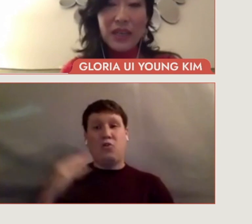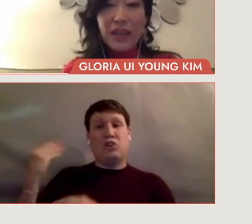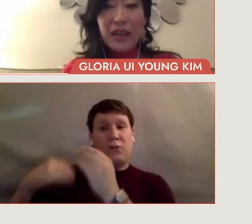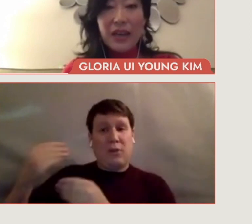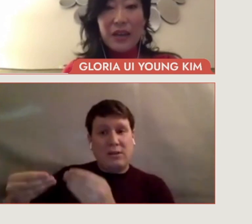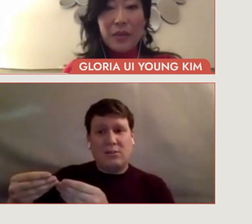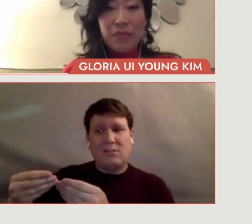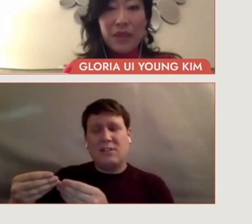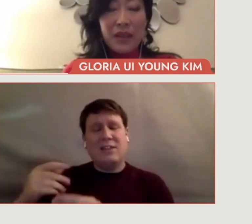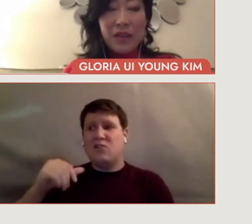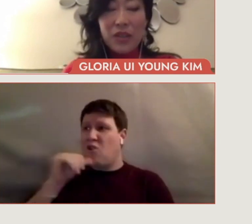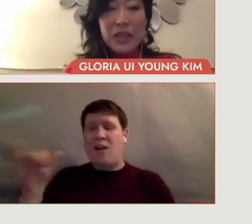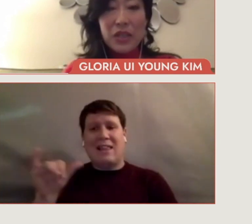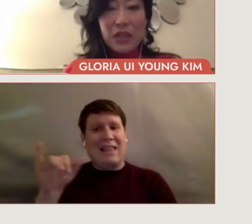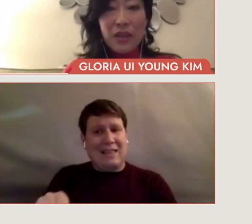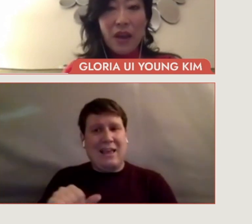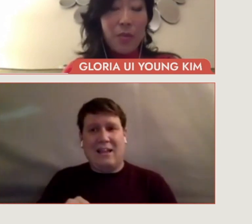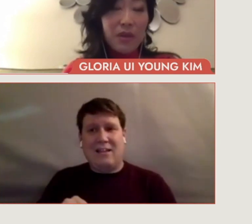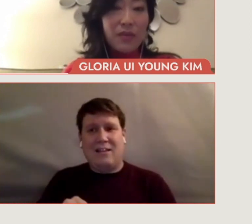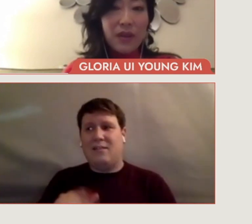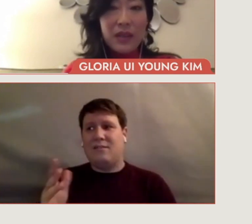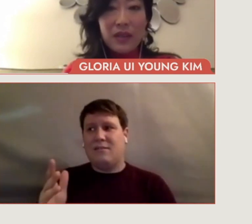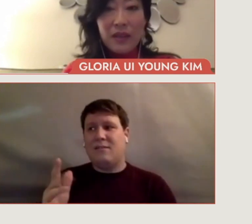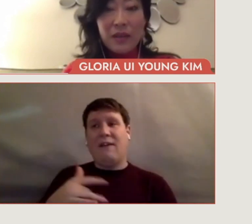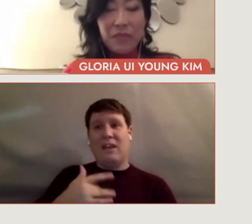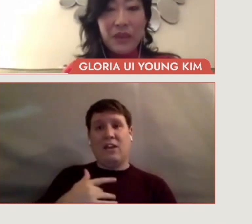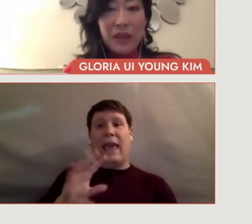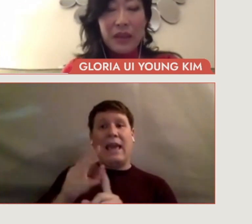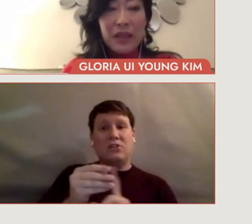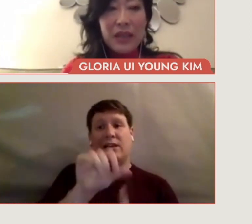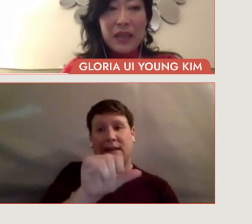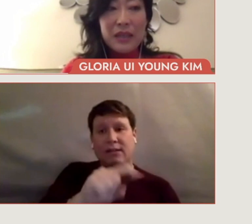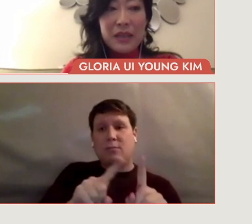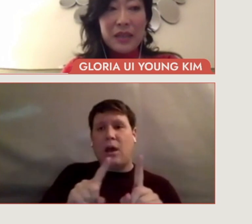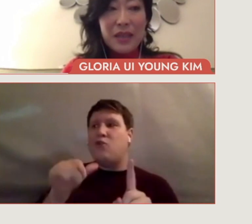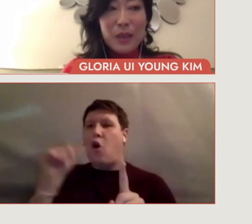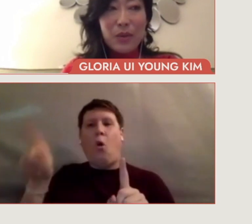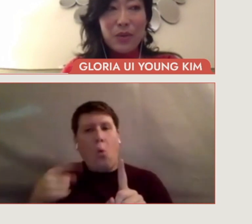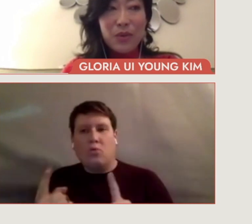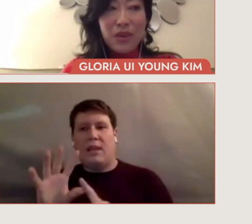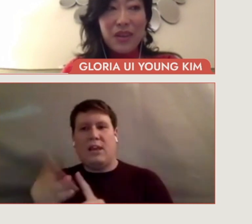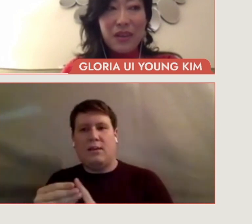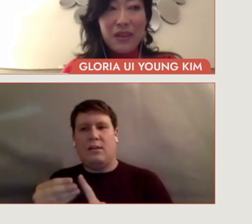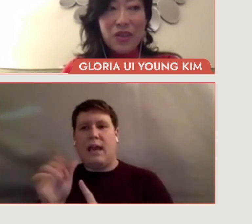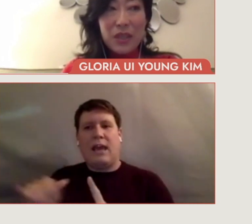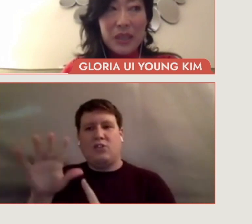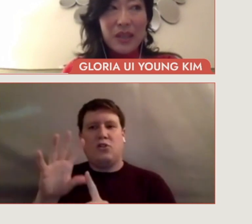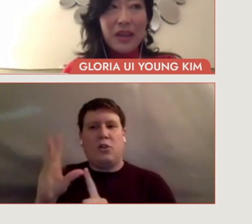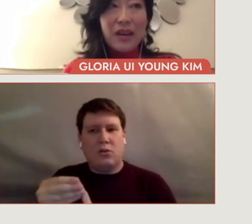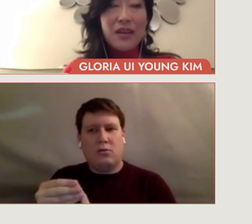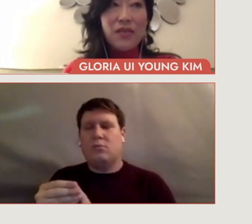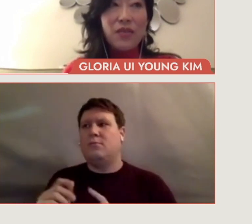right? And not just Asian, I believe, right? And so